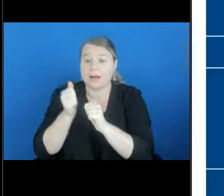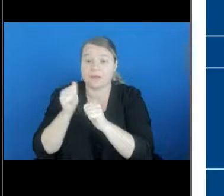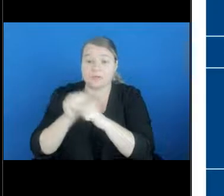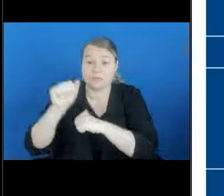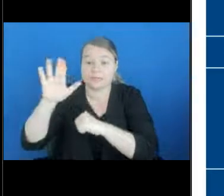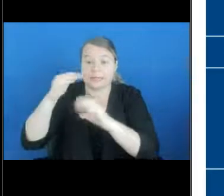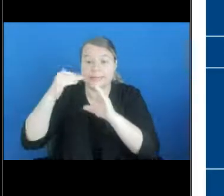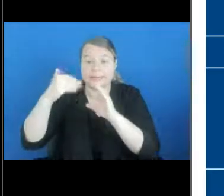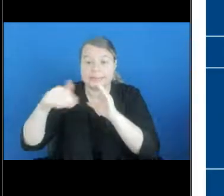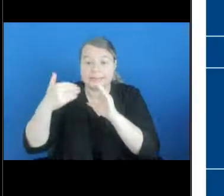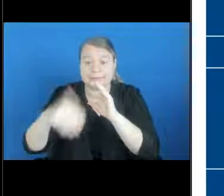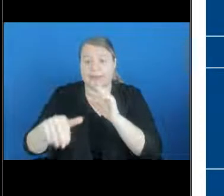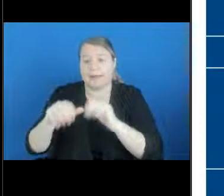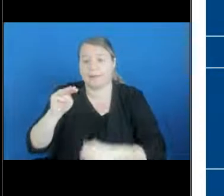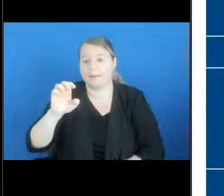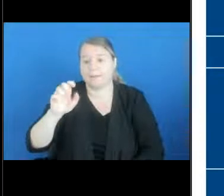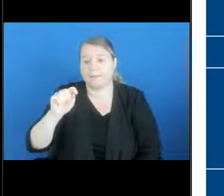at